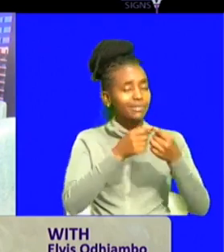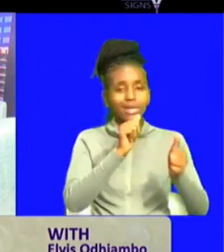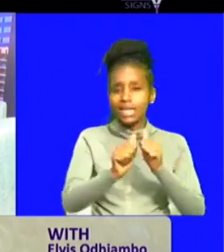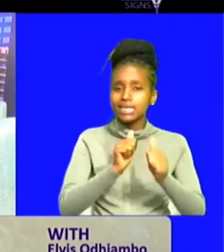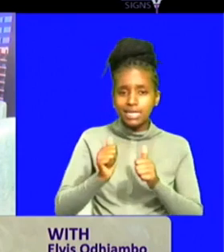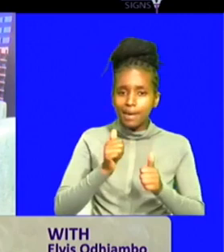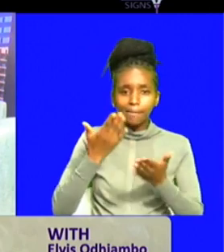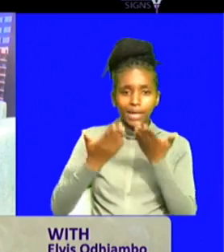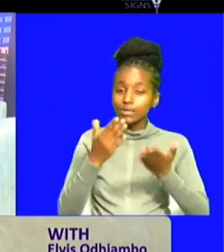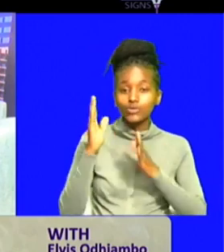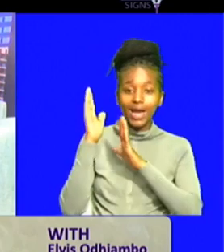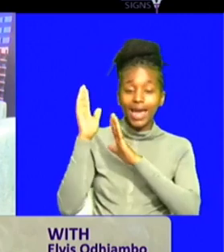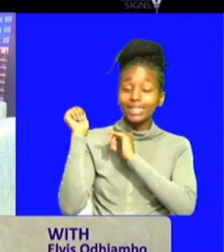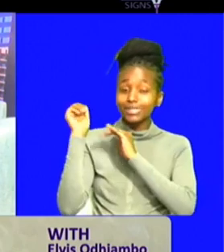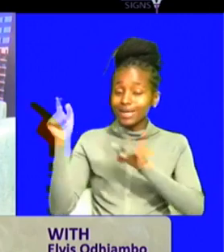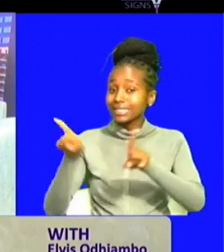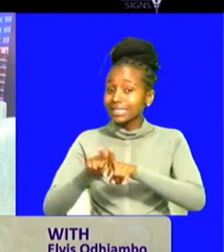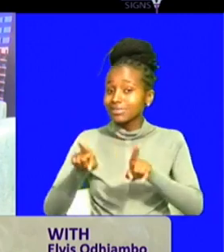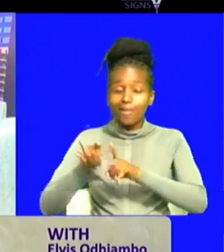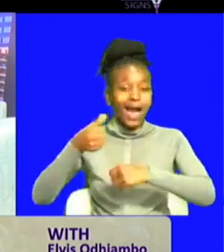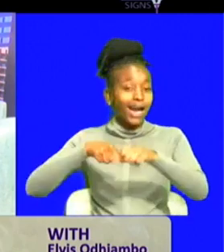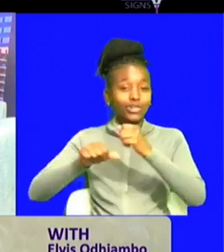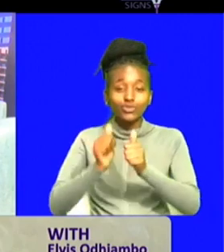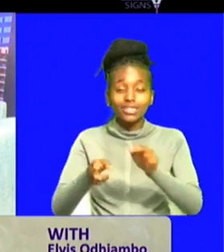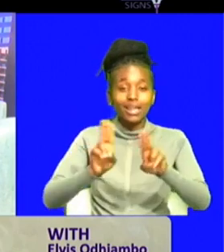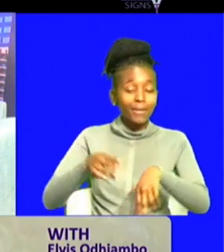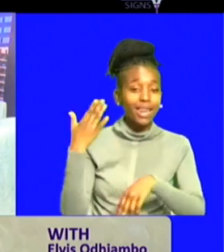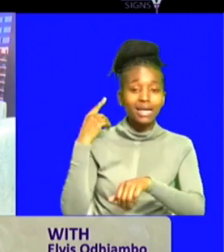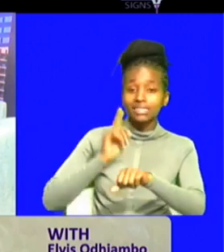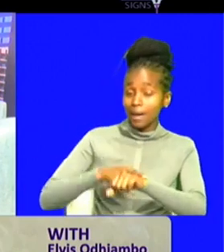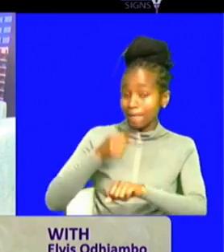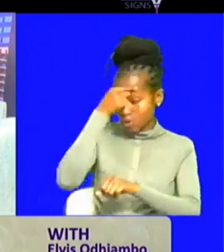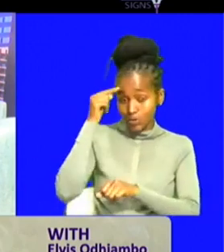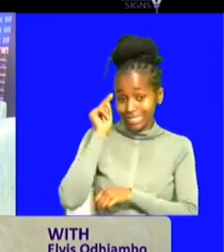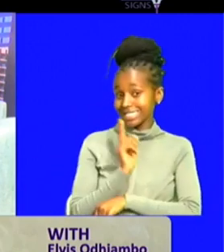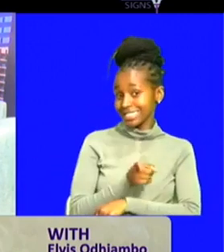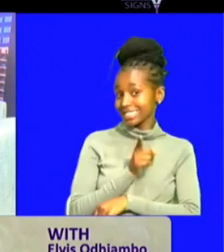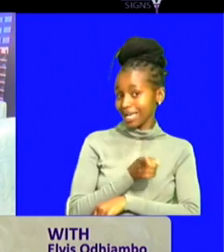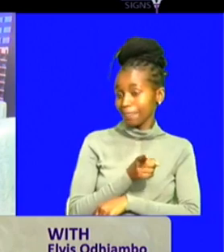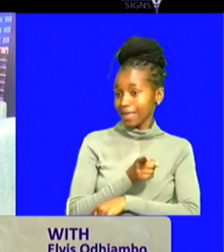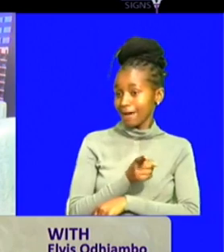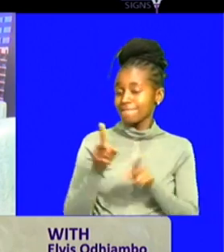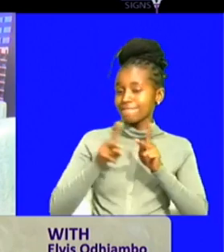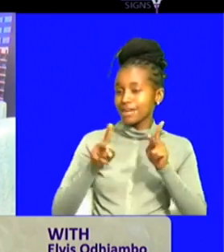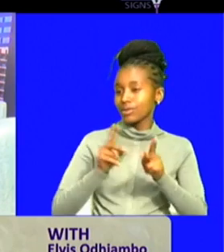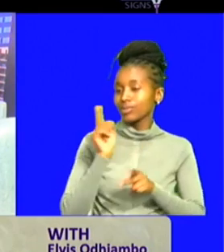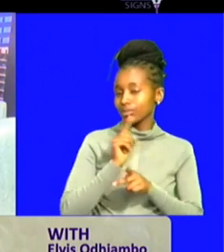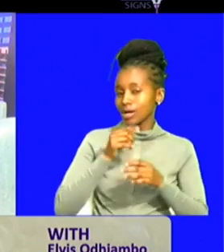we expecting the similar action like last time? Remember, it is a circuit tournament